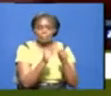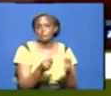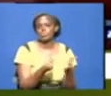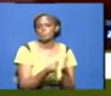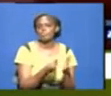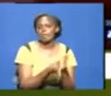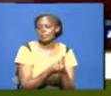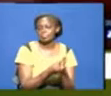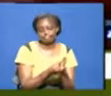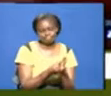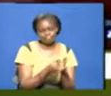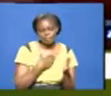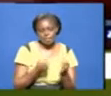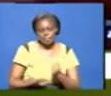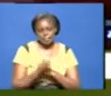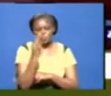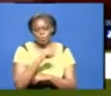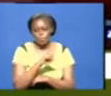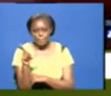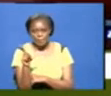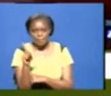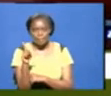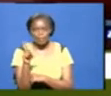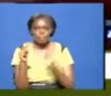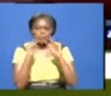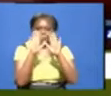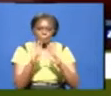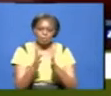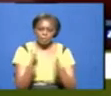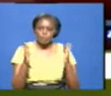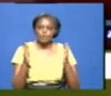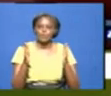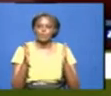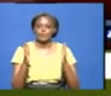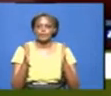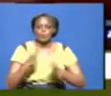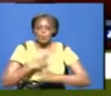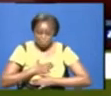Speaker, I second this very important bill and congratulate Dimas Barasa